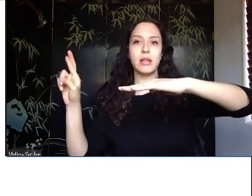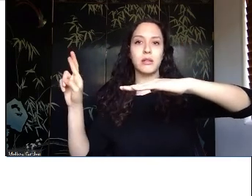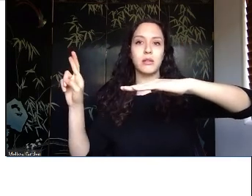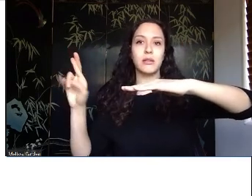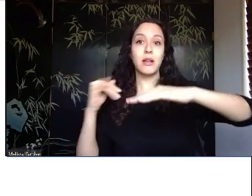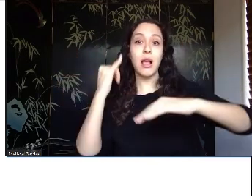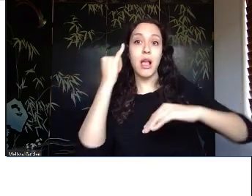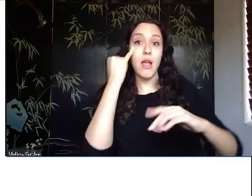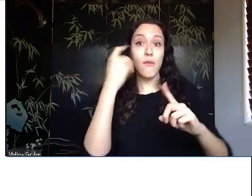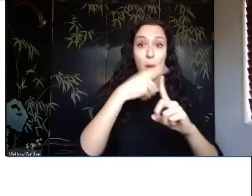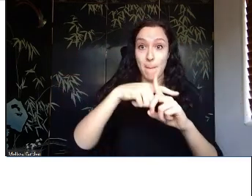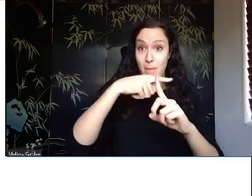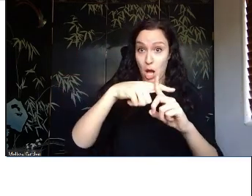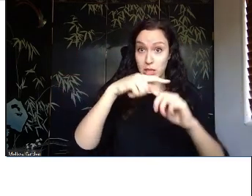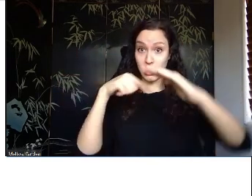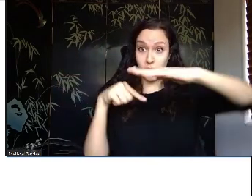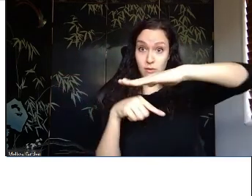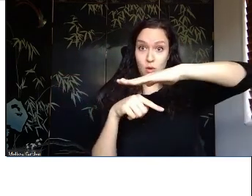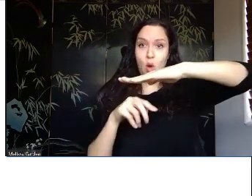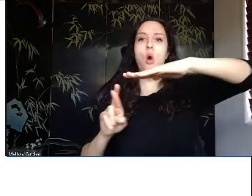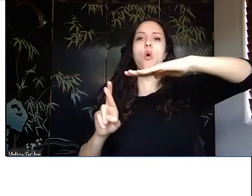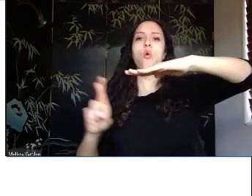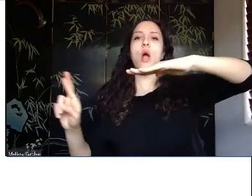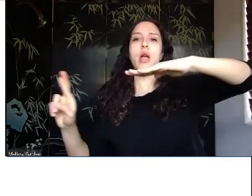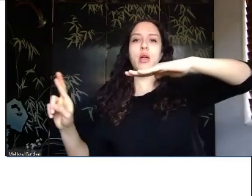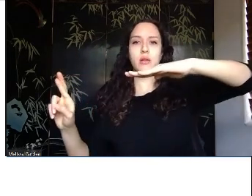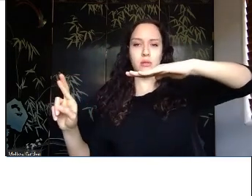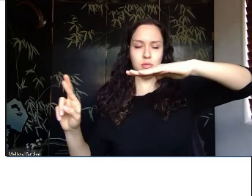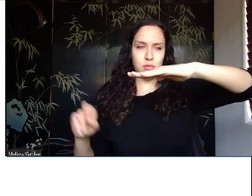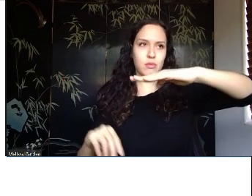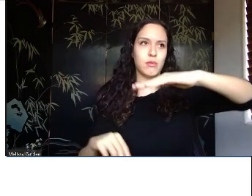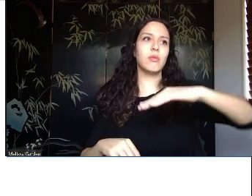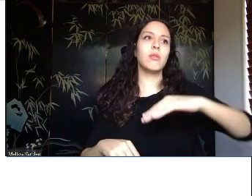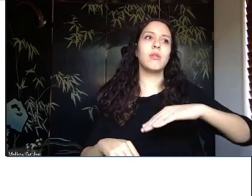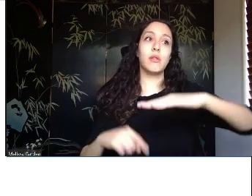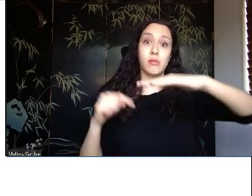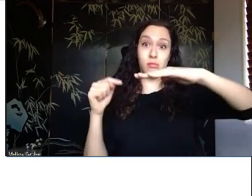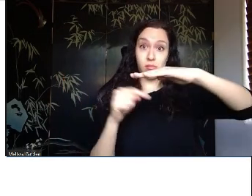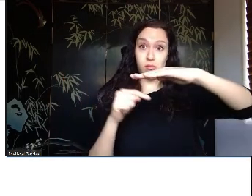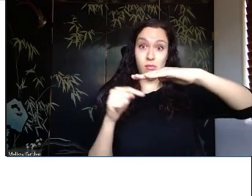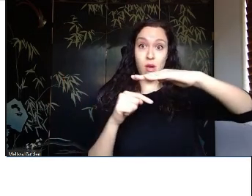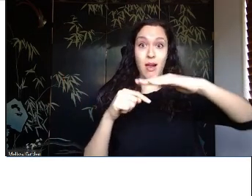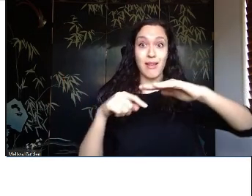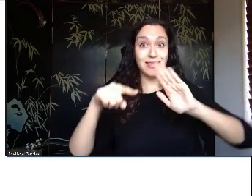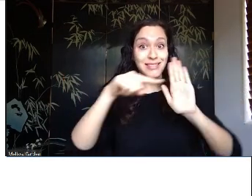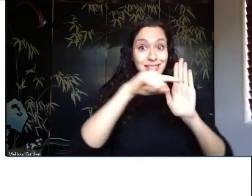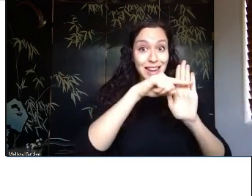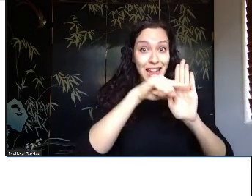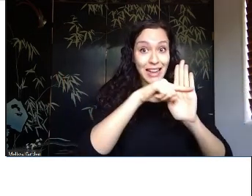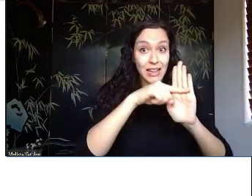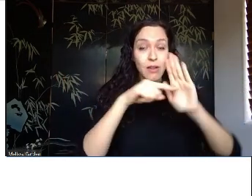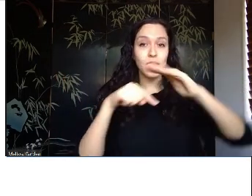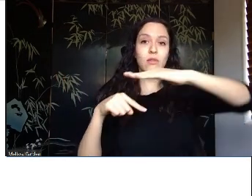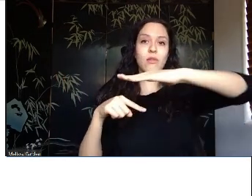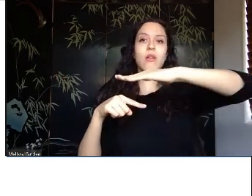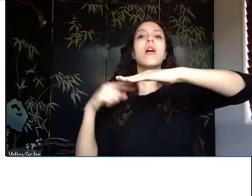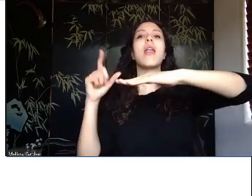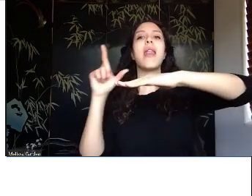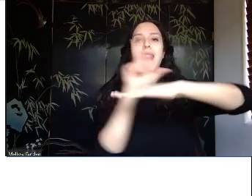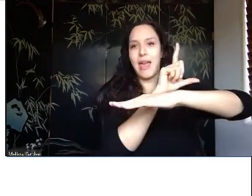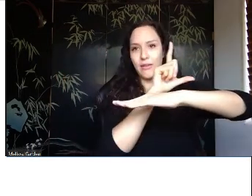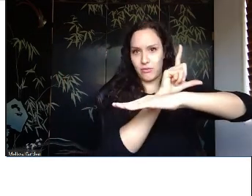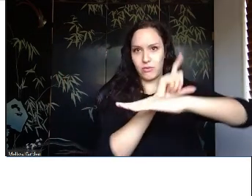So if it's positive, it goes to the right. If it's negative, it goes to the